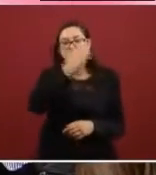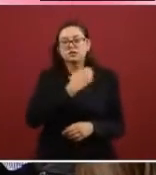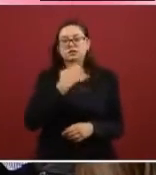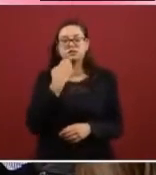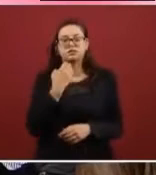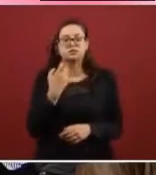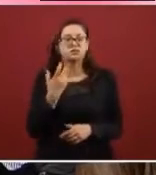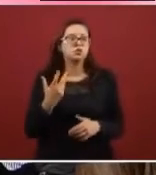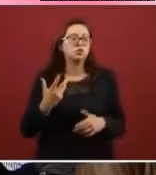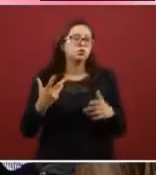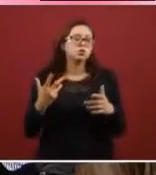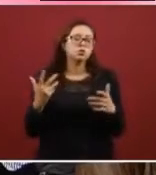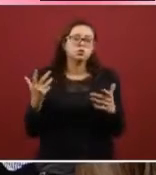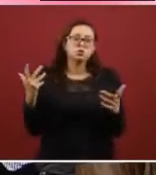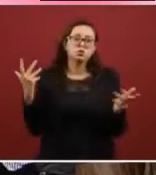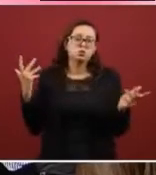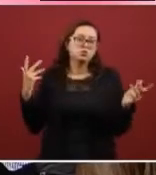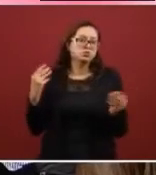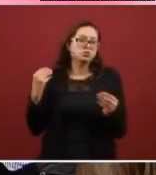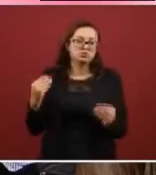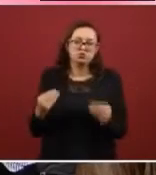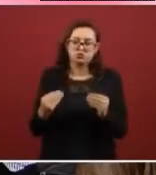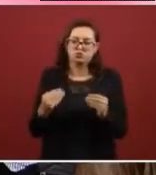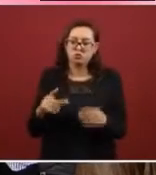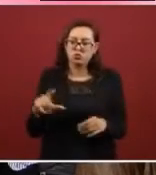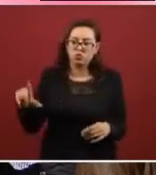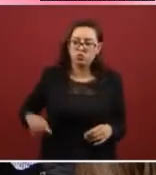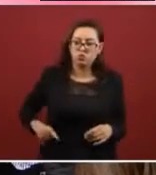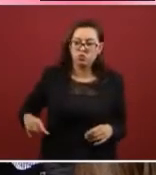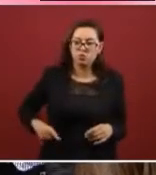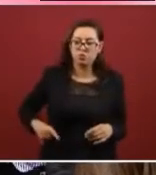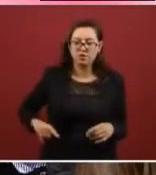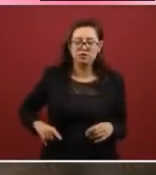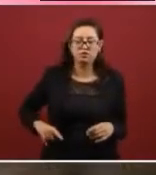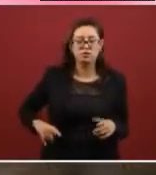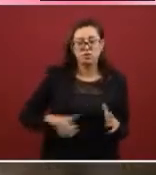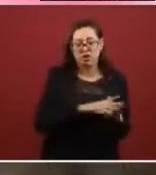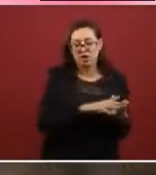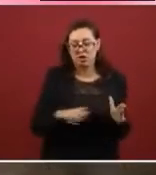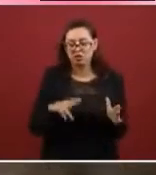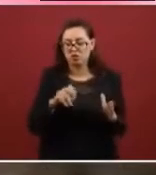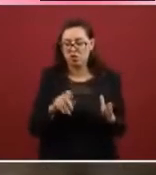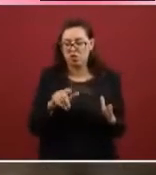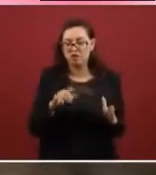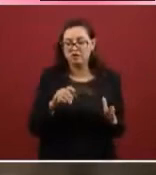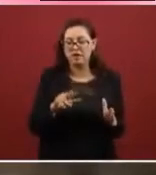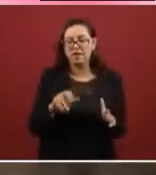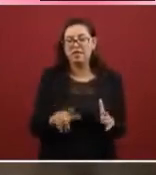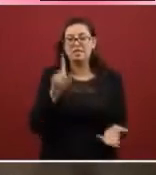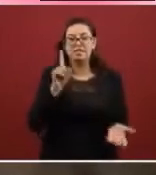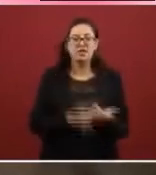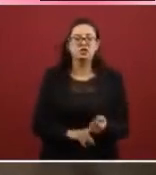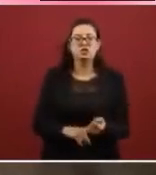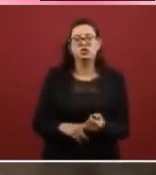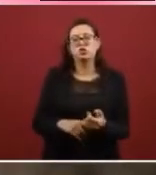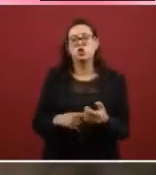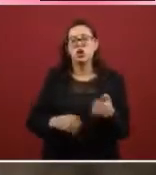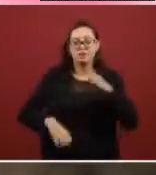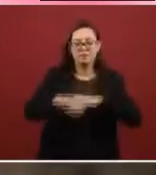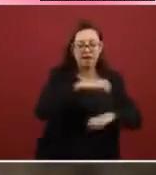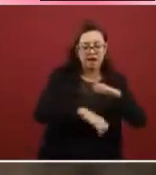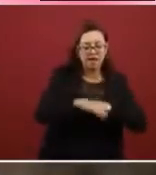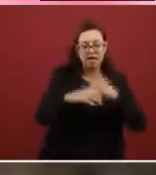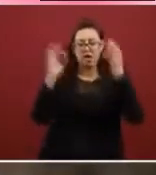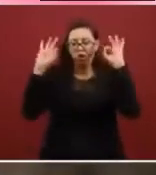pharaonic life that has muchos gobiernos, reigned gobiernos in many en consulados y embajadas, in the embassies and consulates.